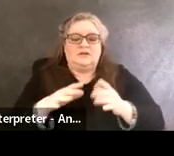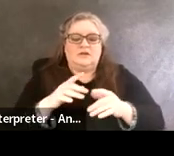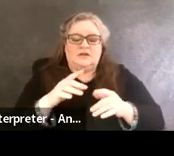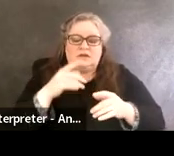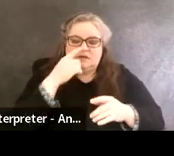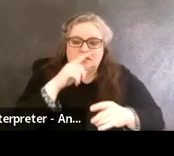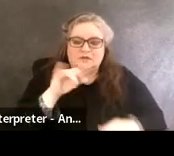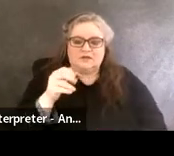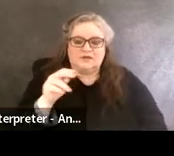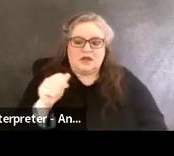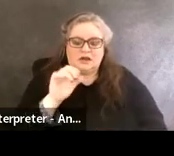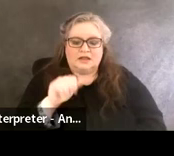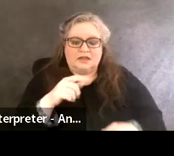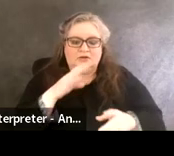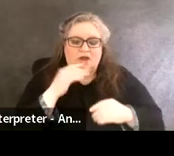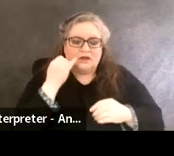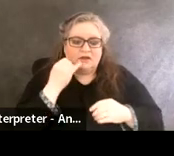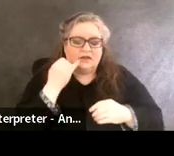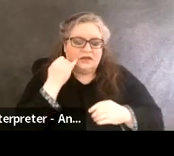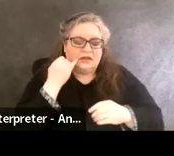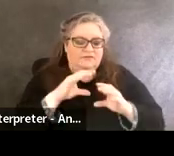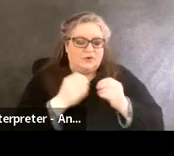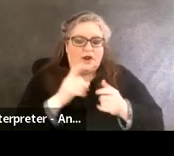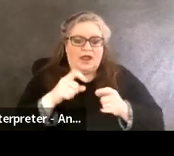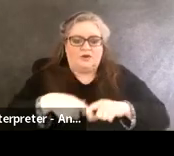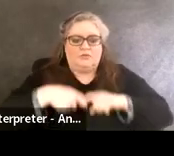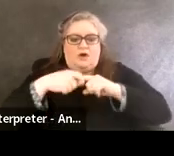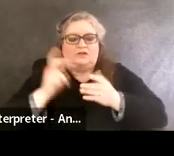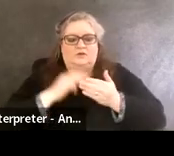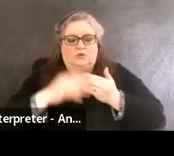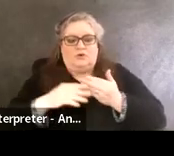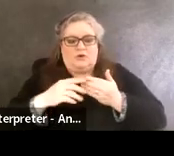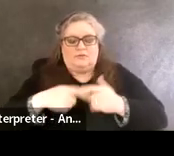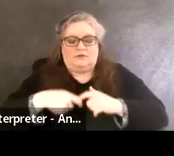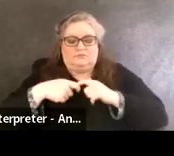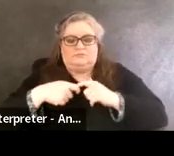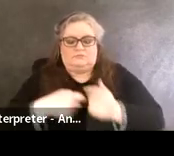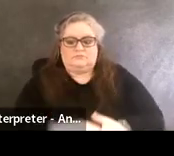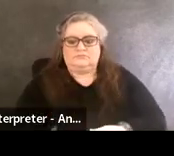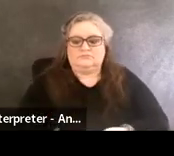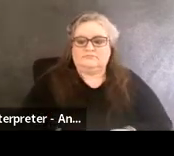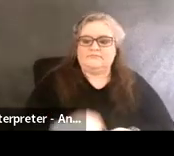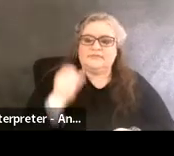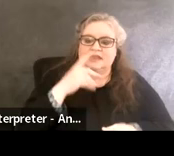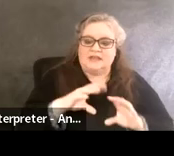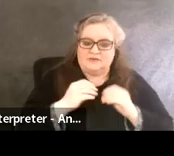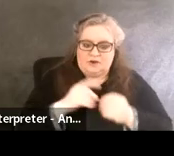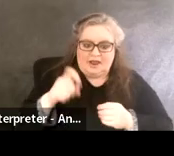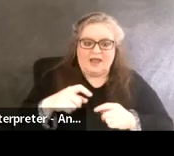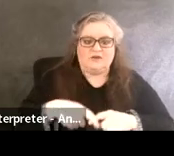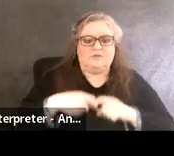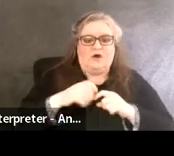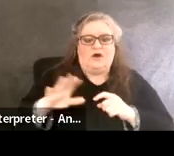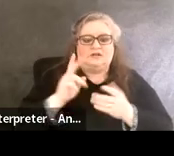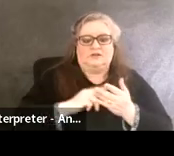talk about how it works if an organization had to pause programming for a bit? So if an organization did have to pause